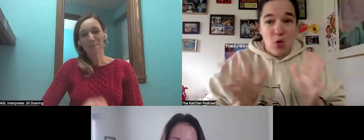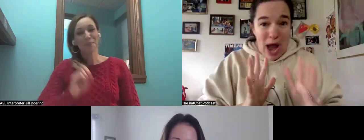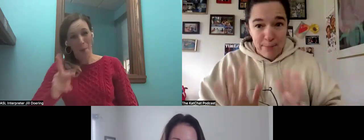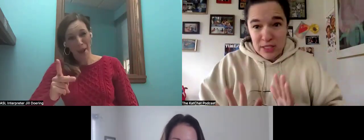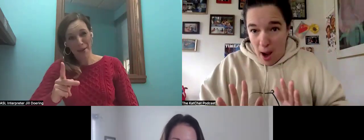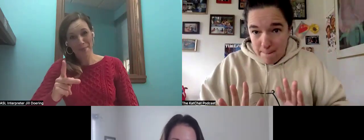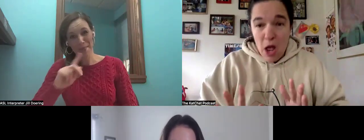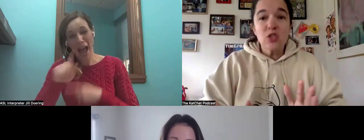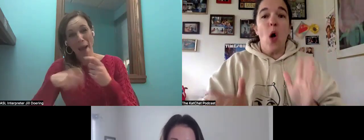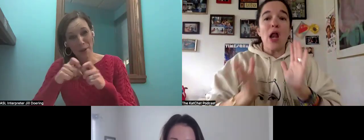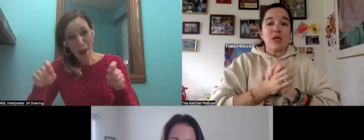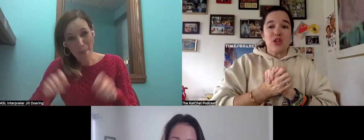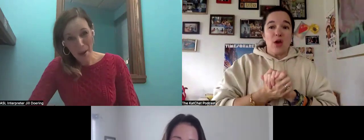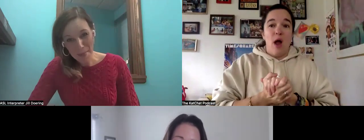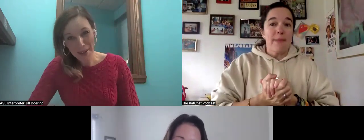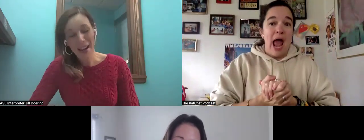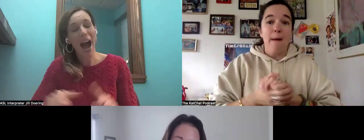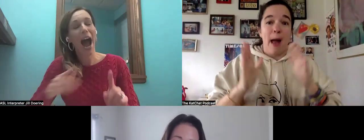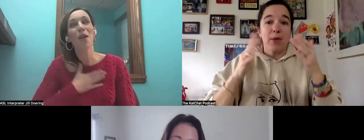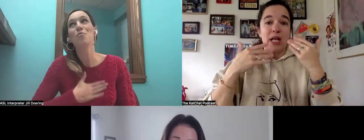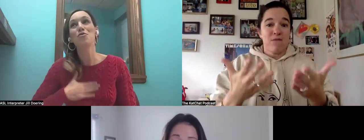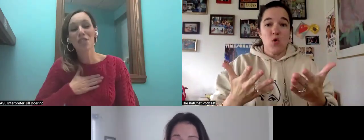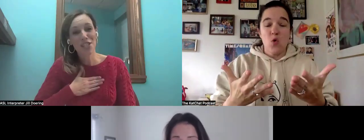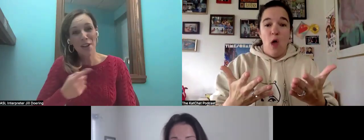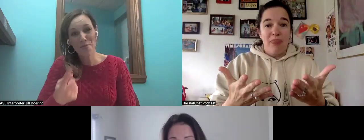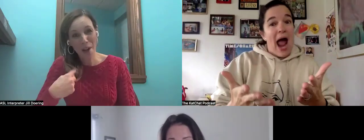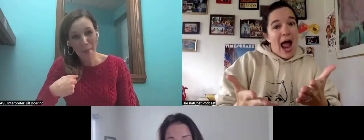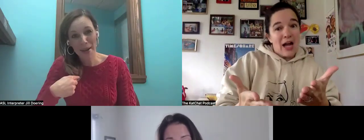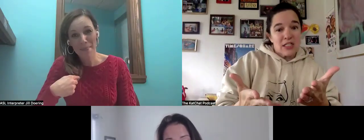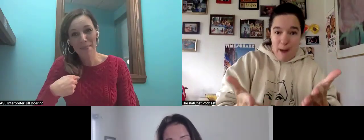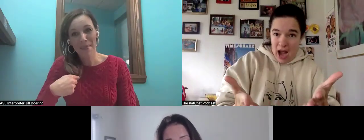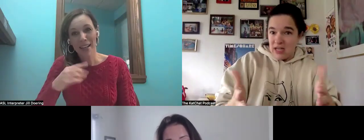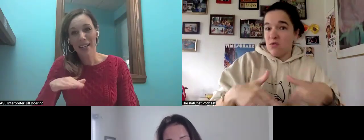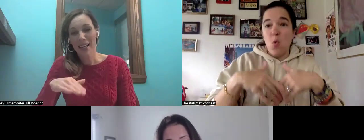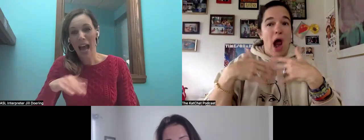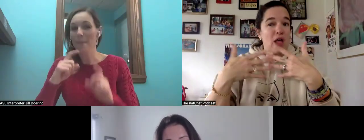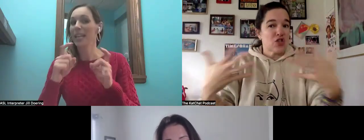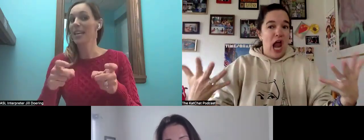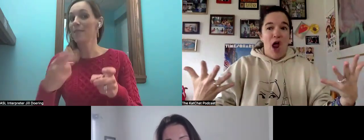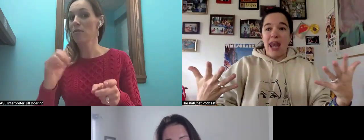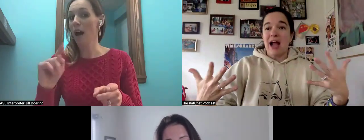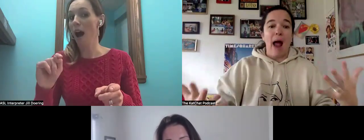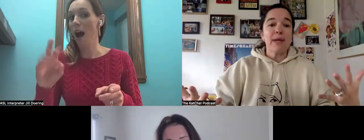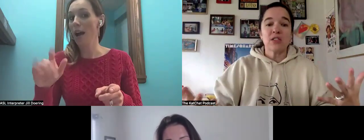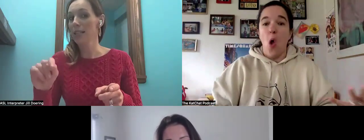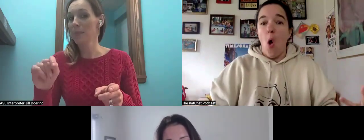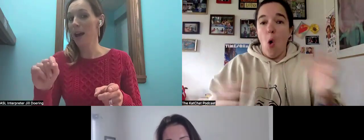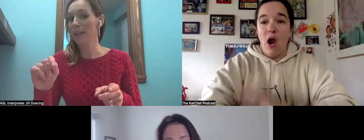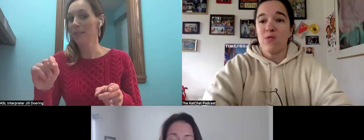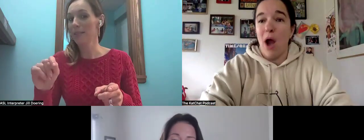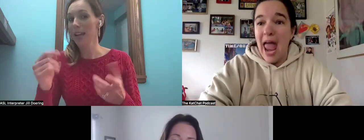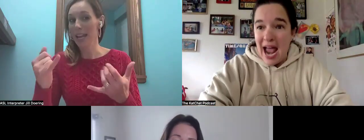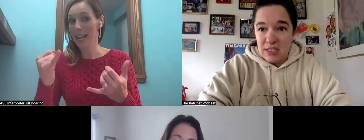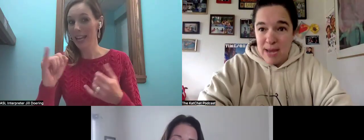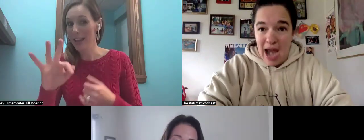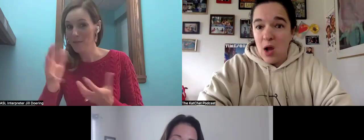Okay, I'm gonna wrap this up. So I appreciate you coming on, but I'm gonna give you the hot spot. If you want to share any comment or